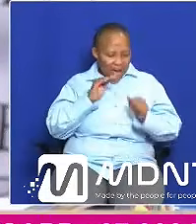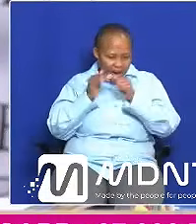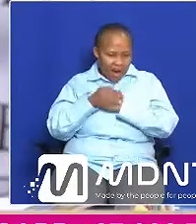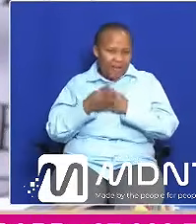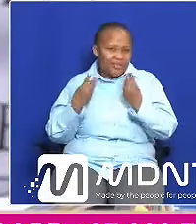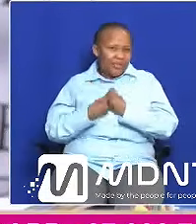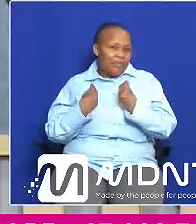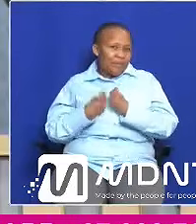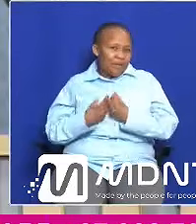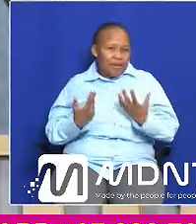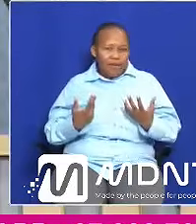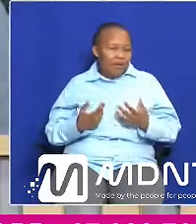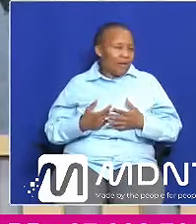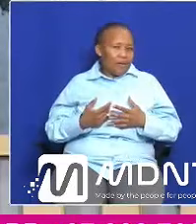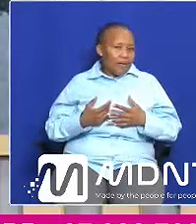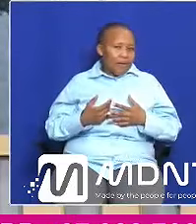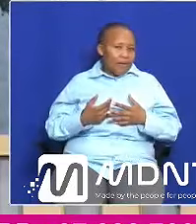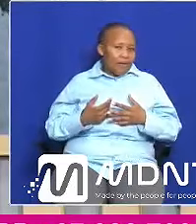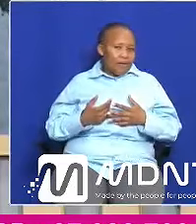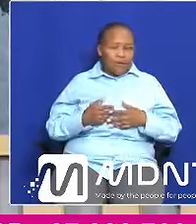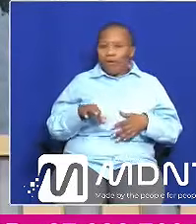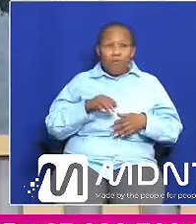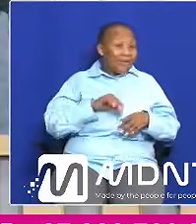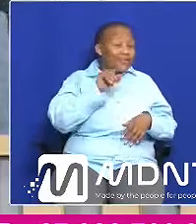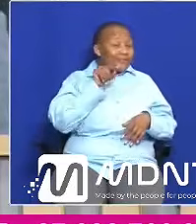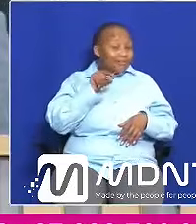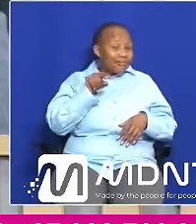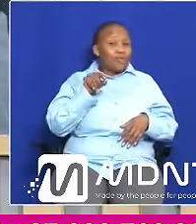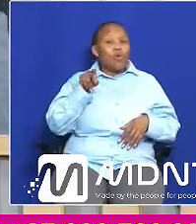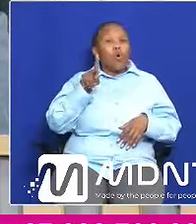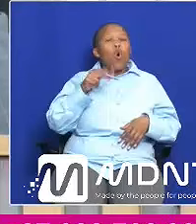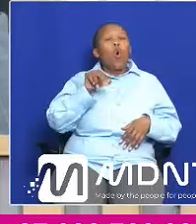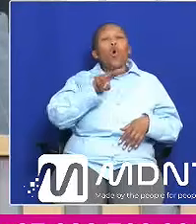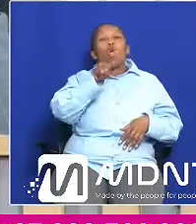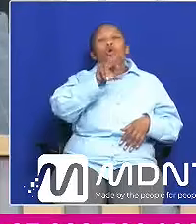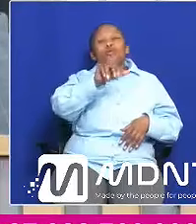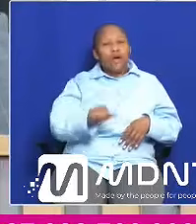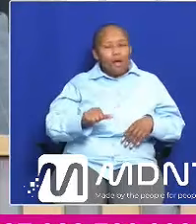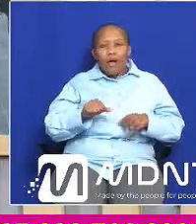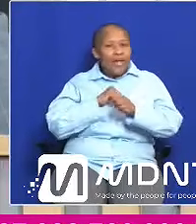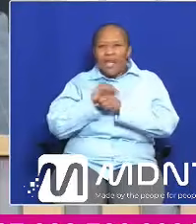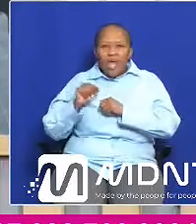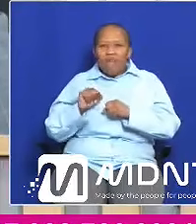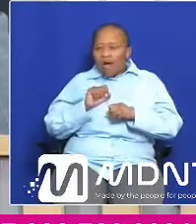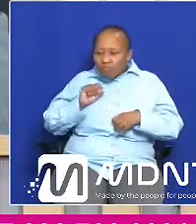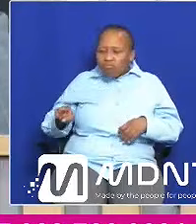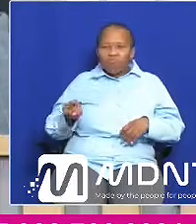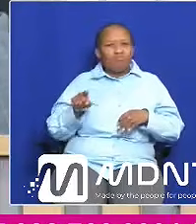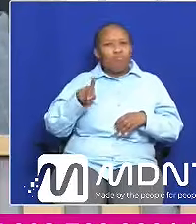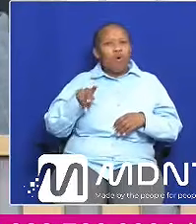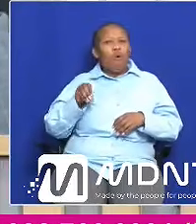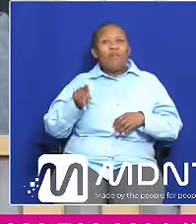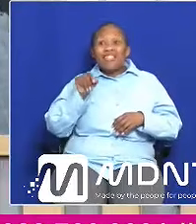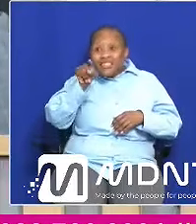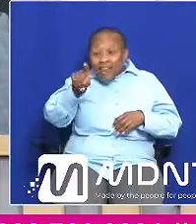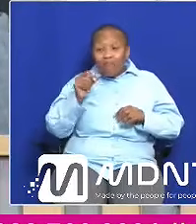you did. No, I'm saying the recipient is Mr. Khoza. So this money, what was this money for? I think